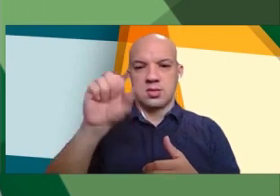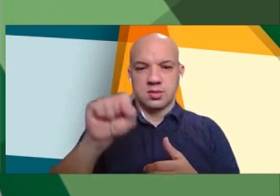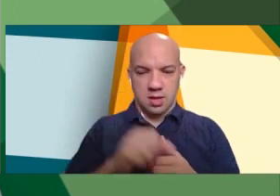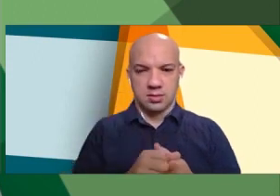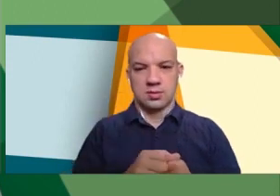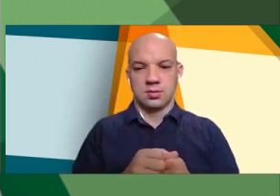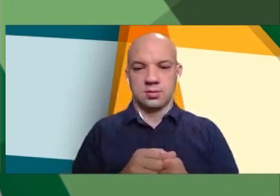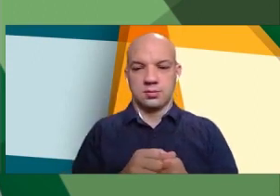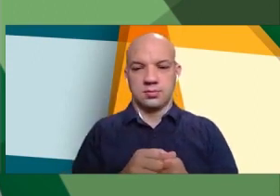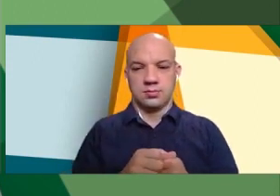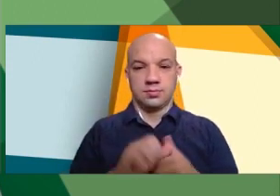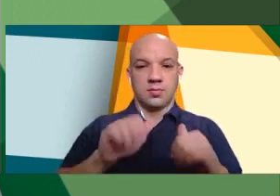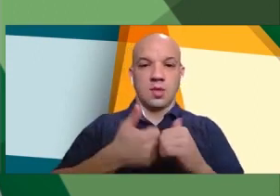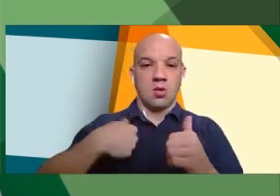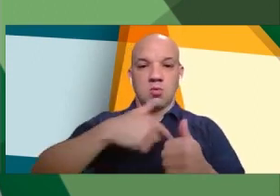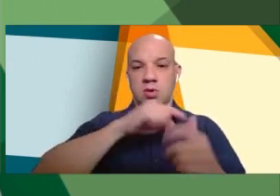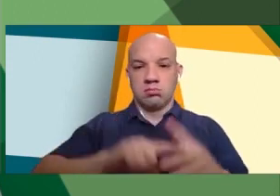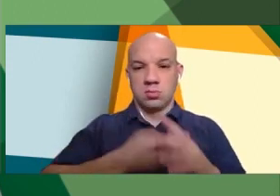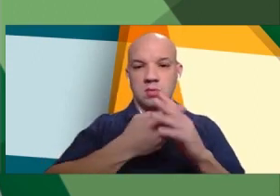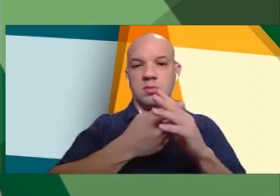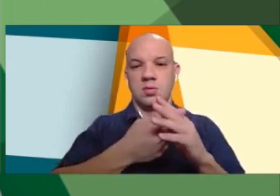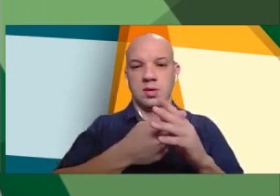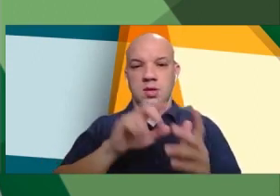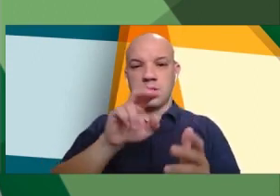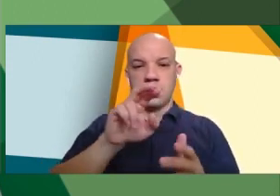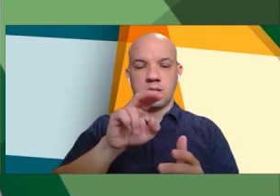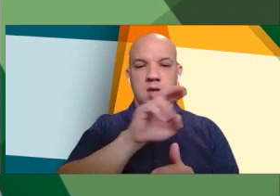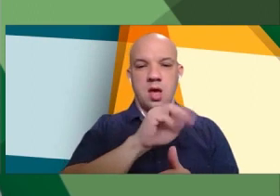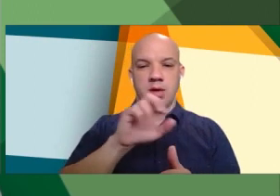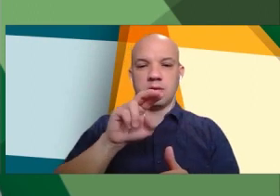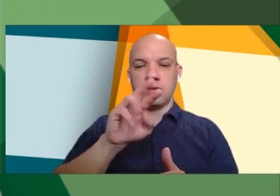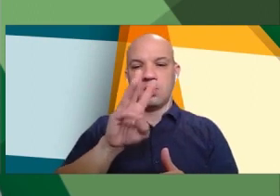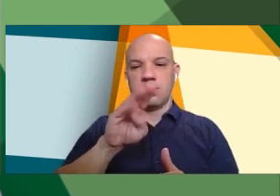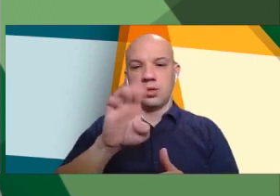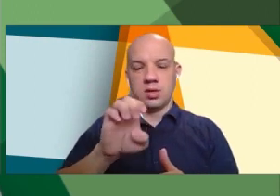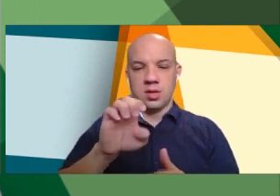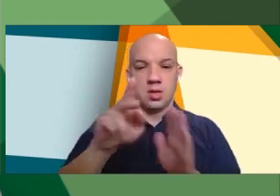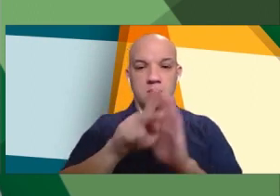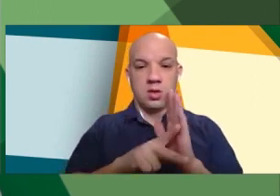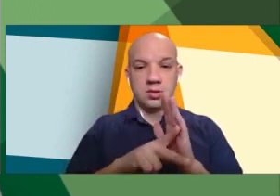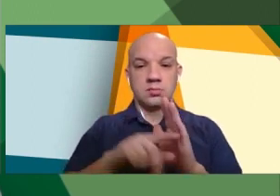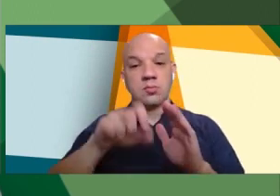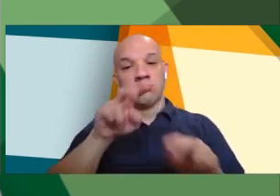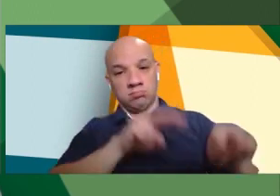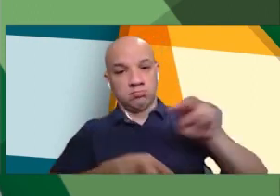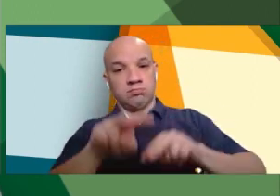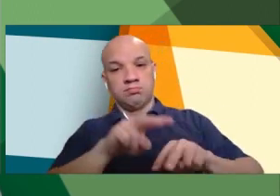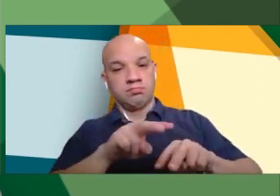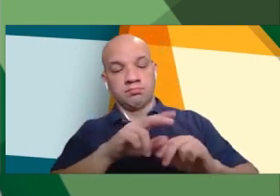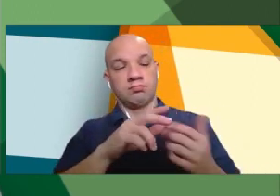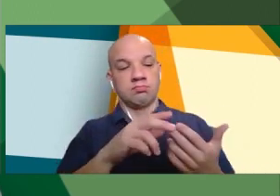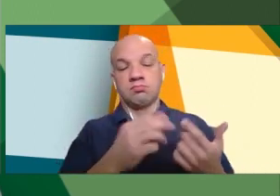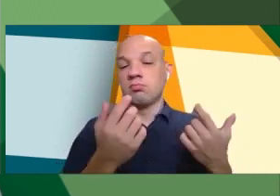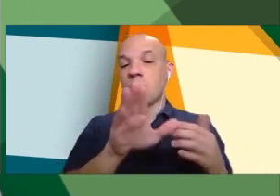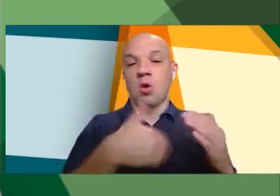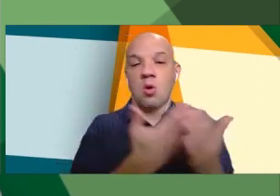How we implementing MWBE policy? Well, we have to, all recipients must and